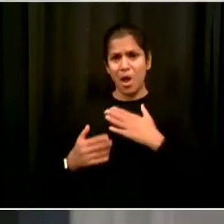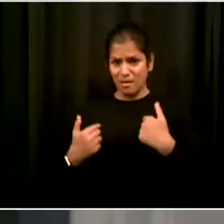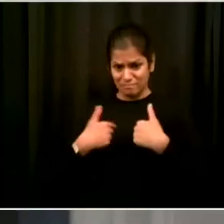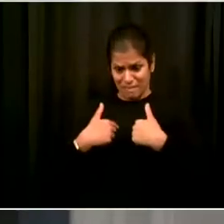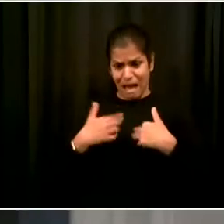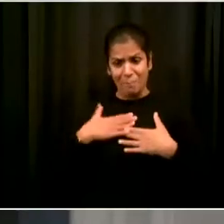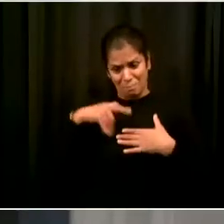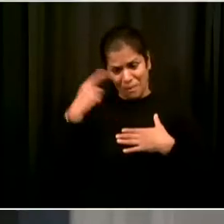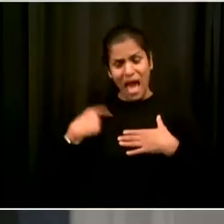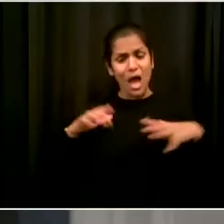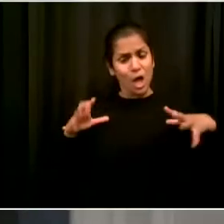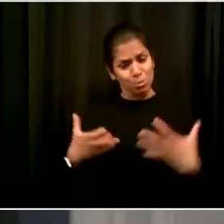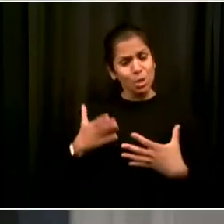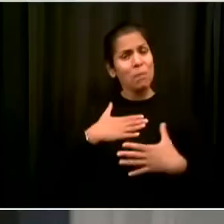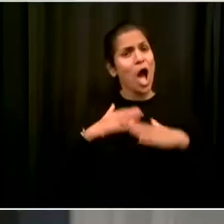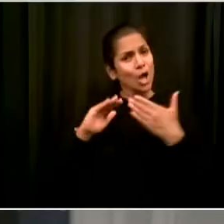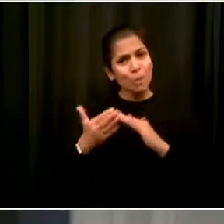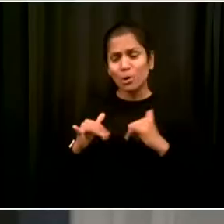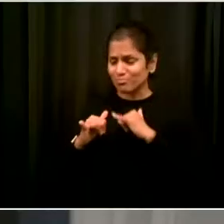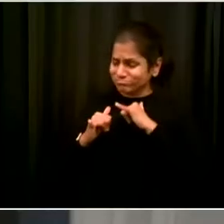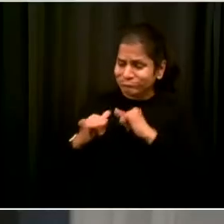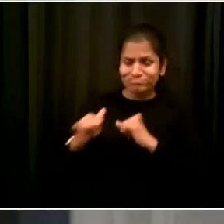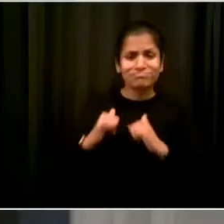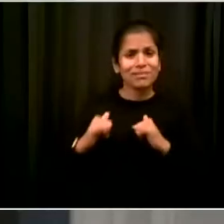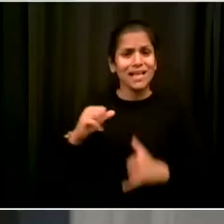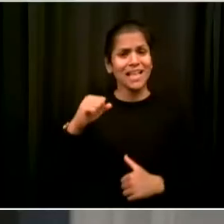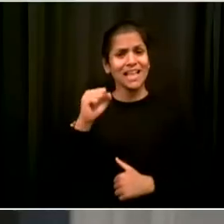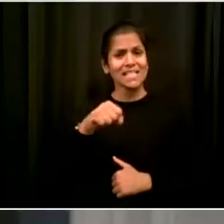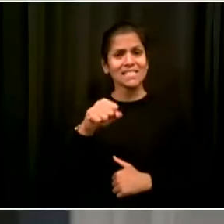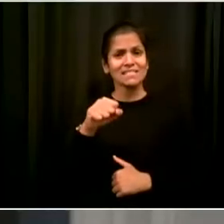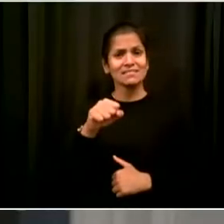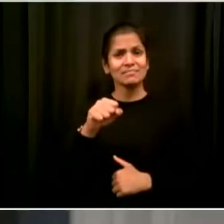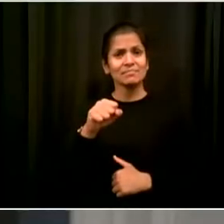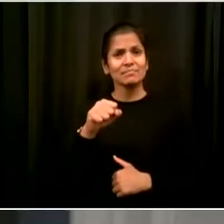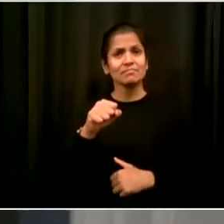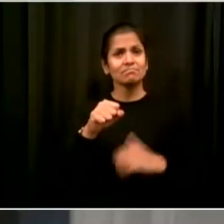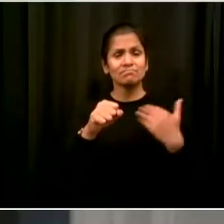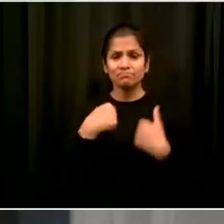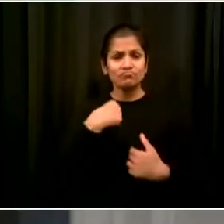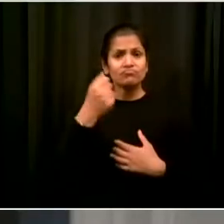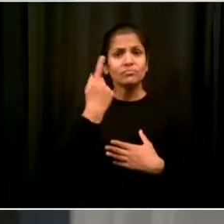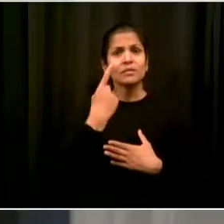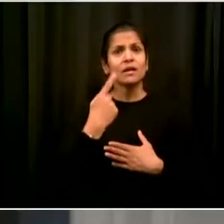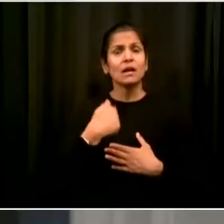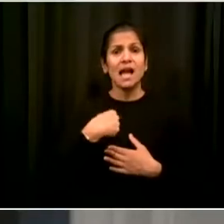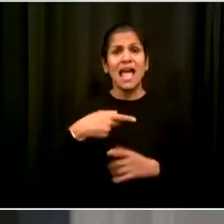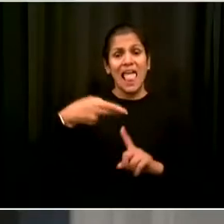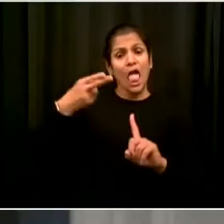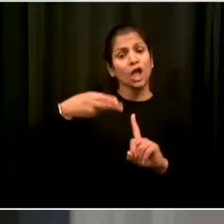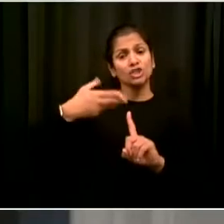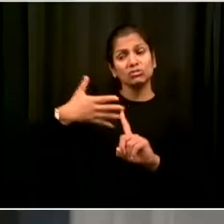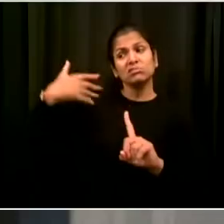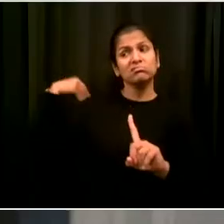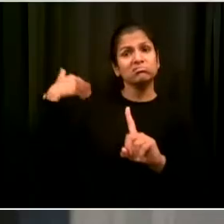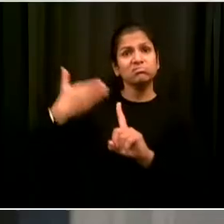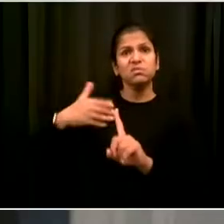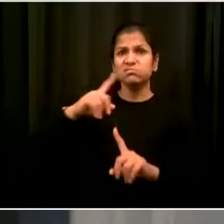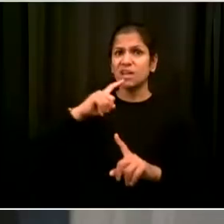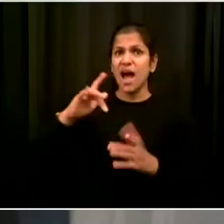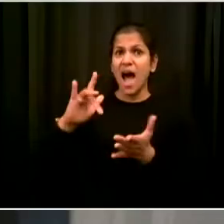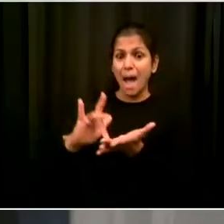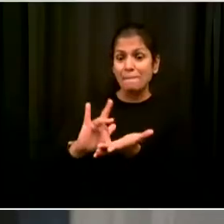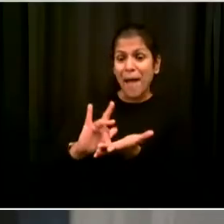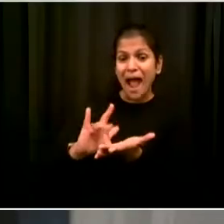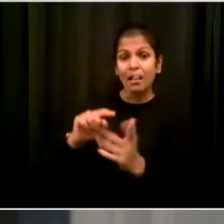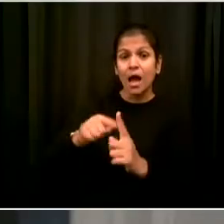that there is a history of medical experimentation and racist practices in this country. We need